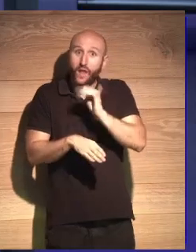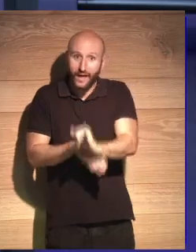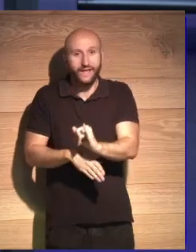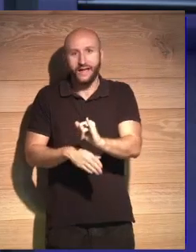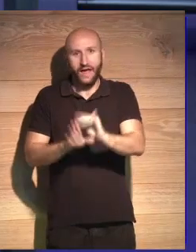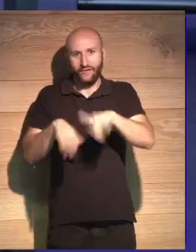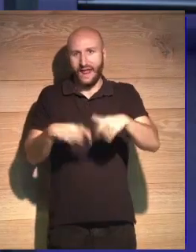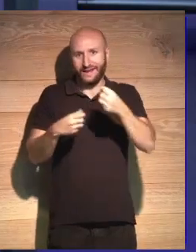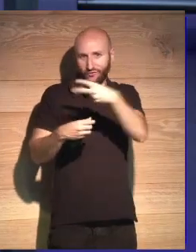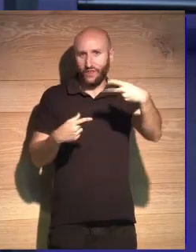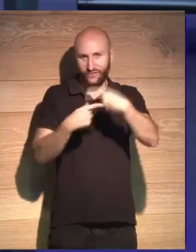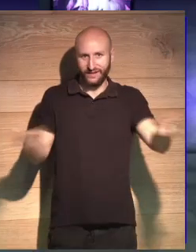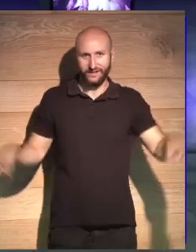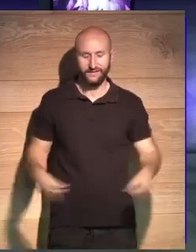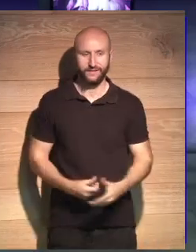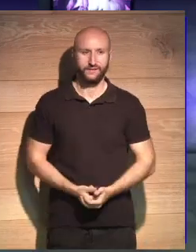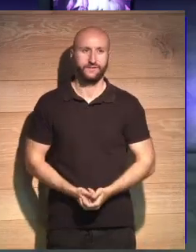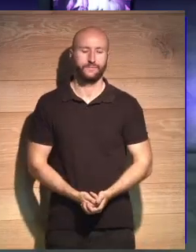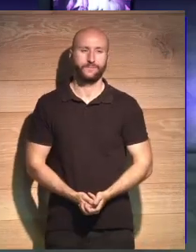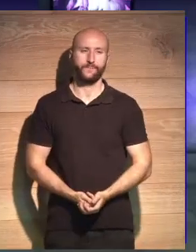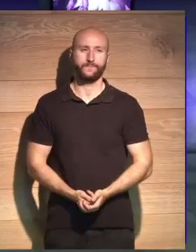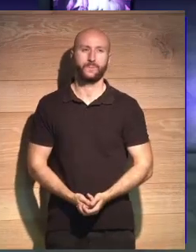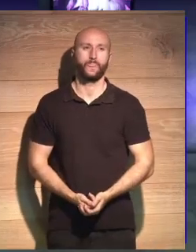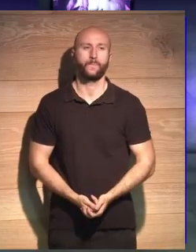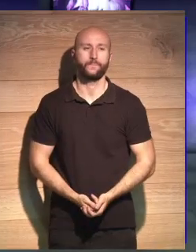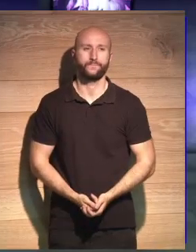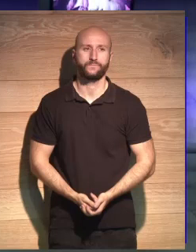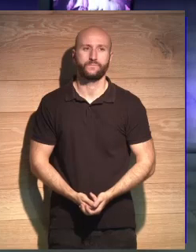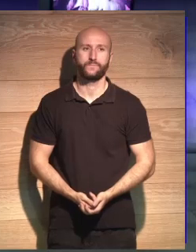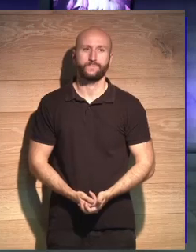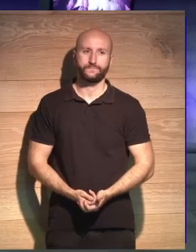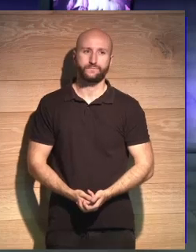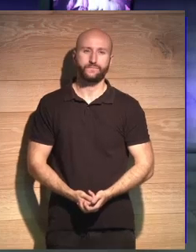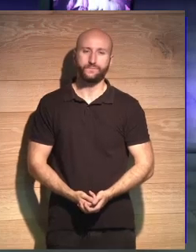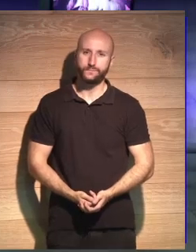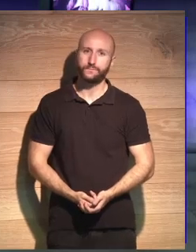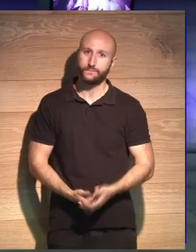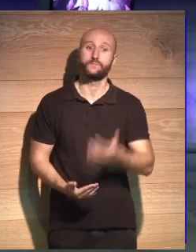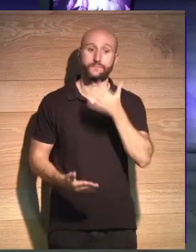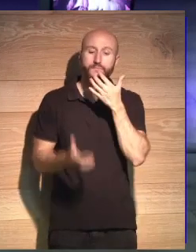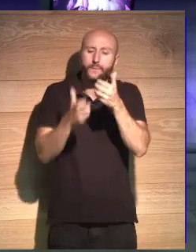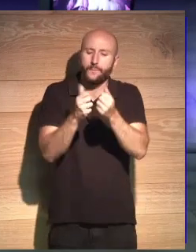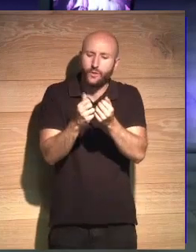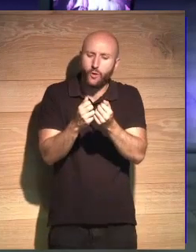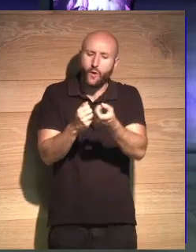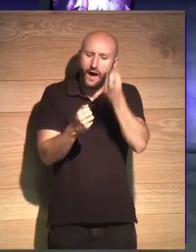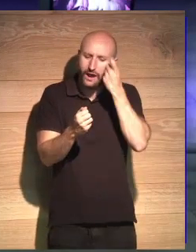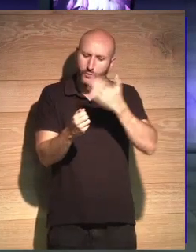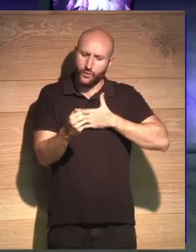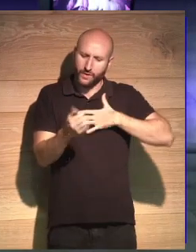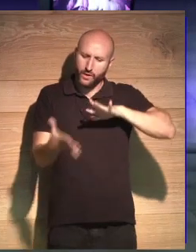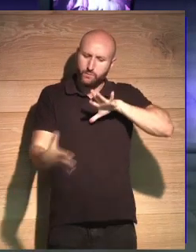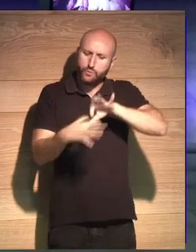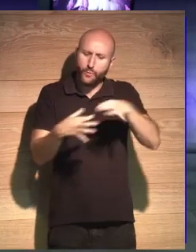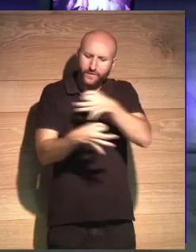use his video game, we might be talking about a different thing. What should I look